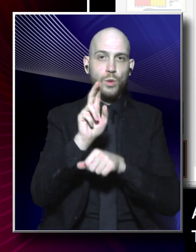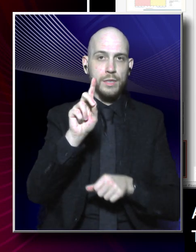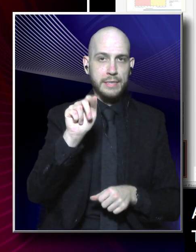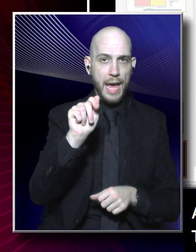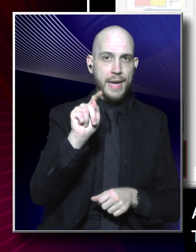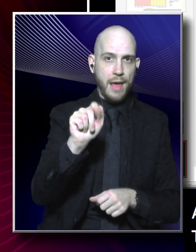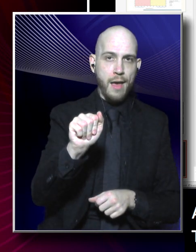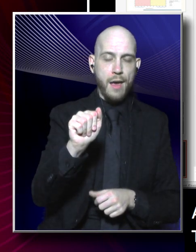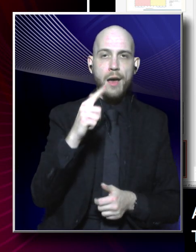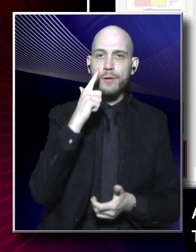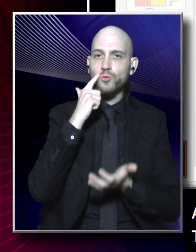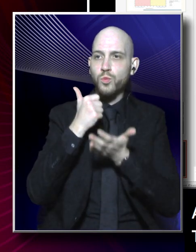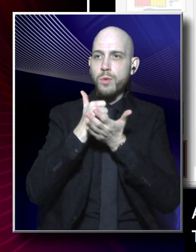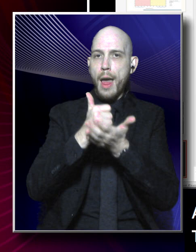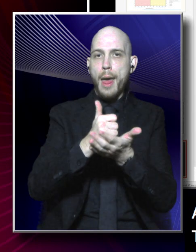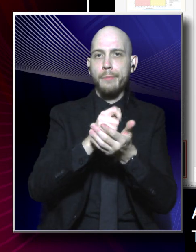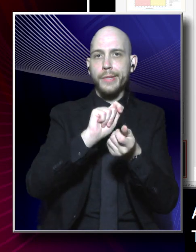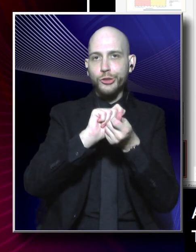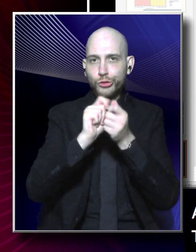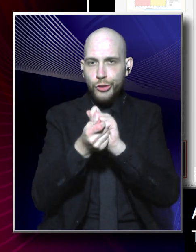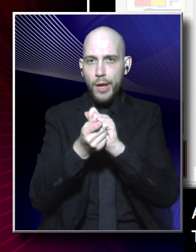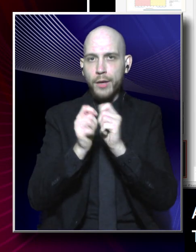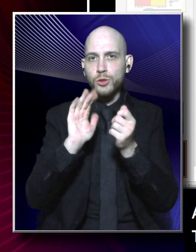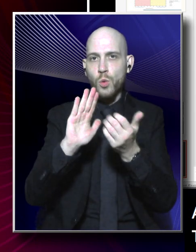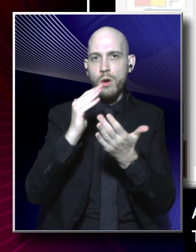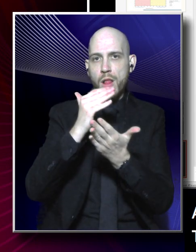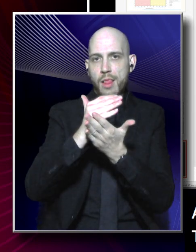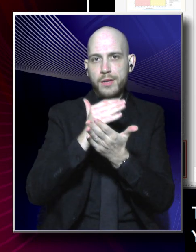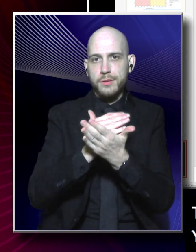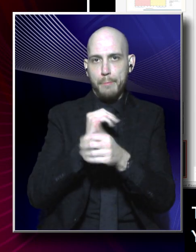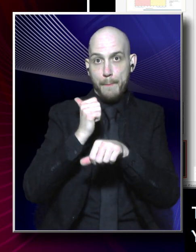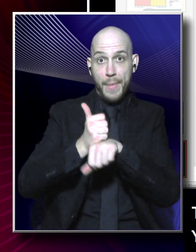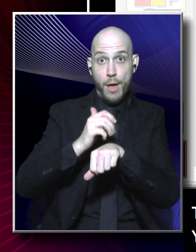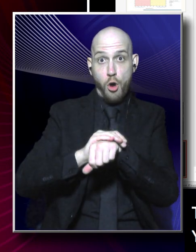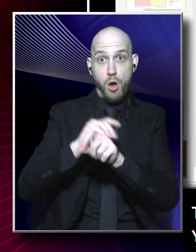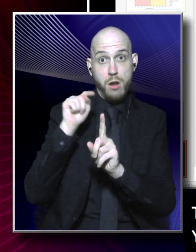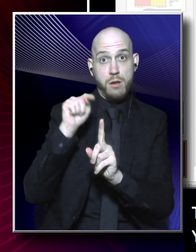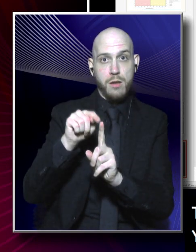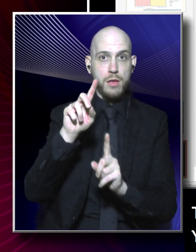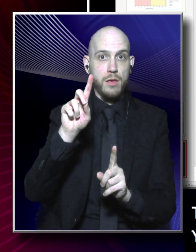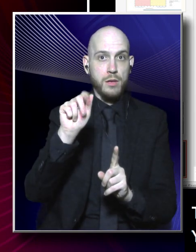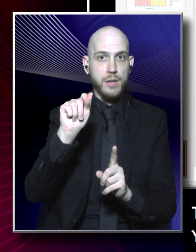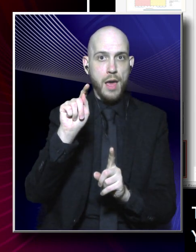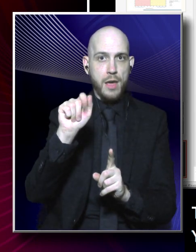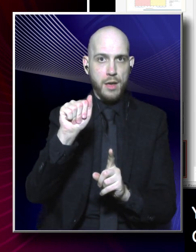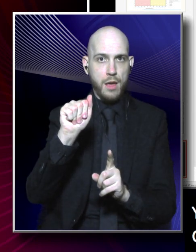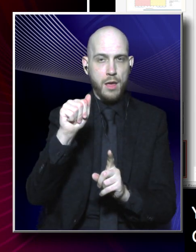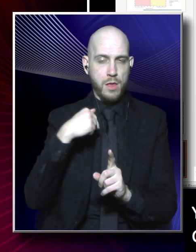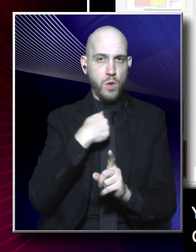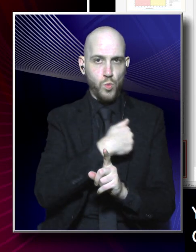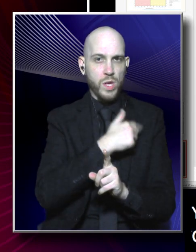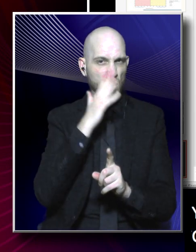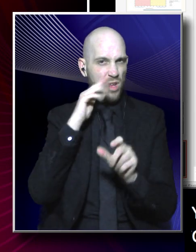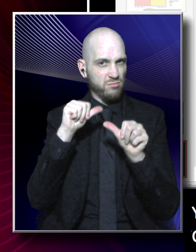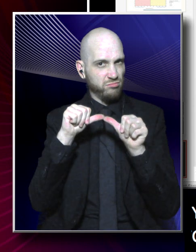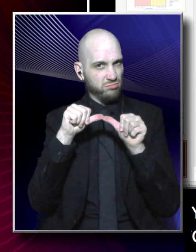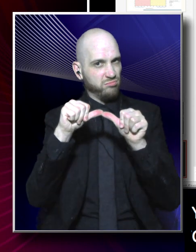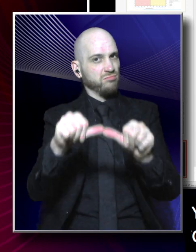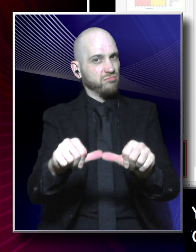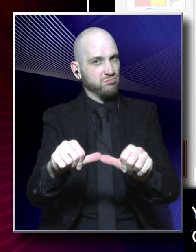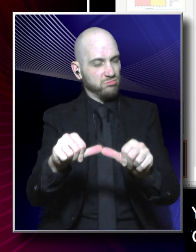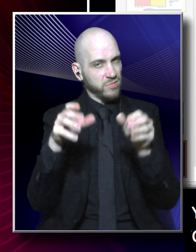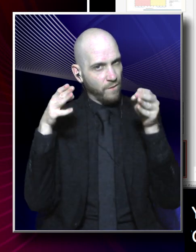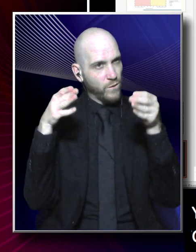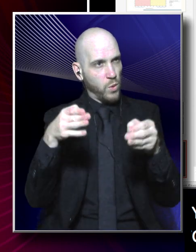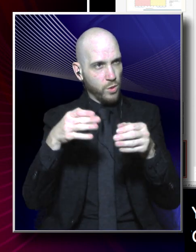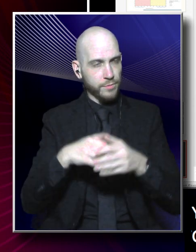amending your lessons and what you're teaching based on that data. We're going to continue to do that. We're continuing to support